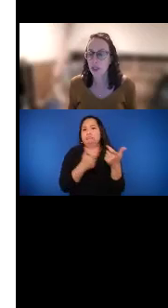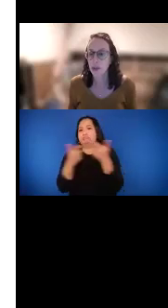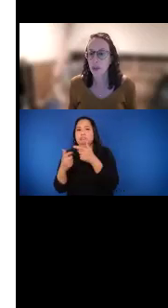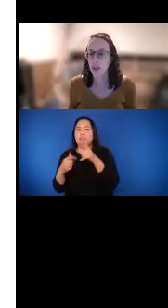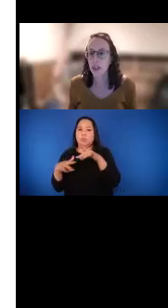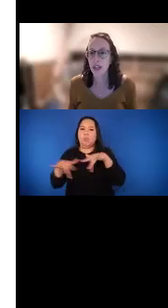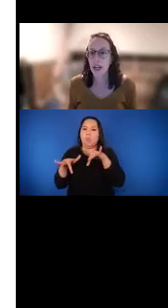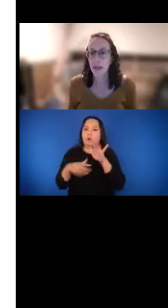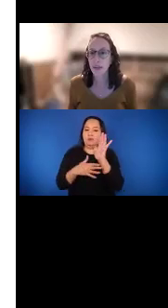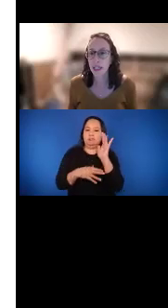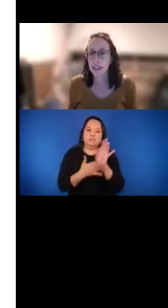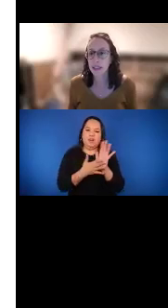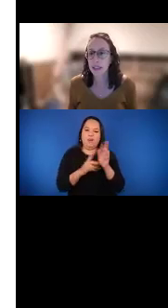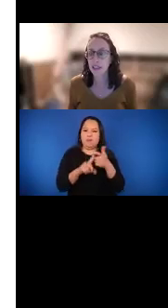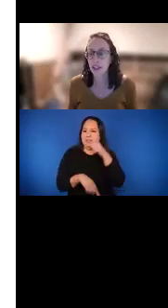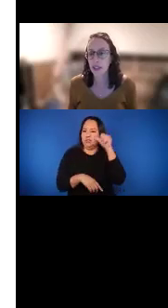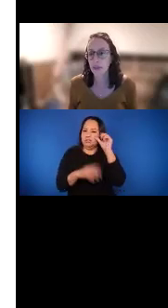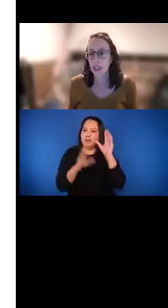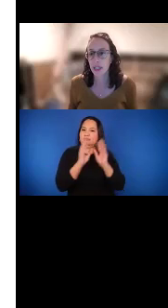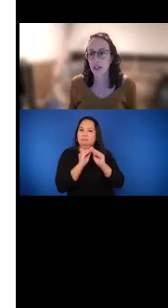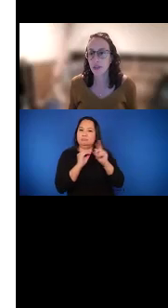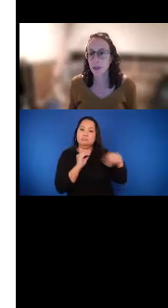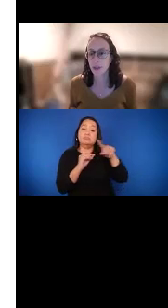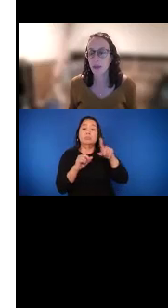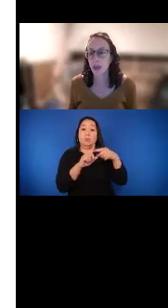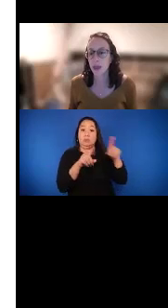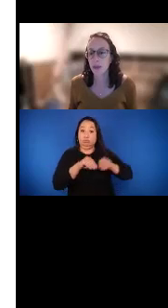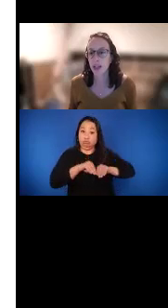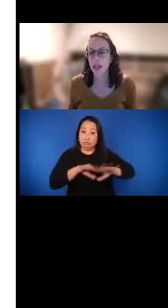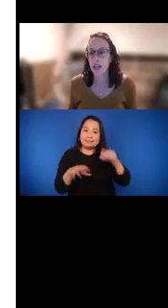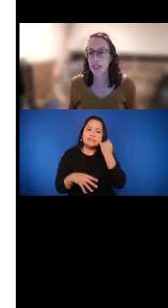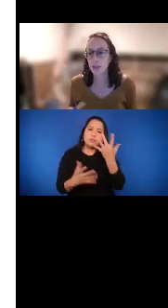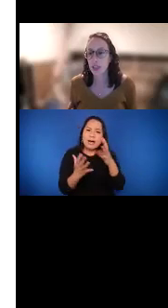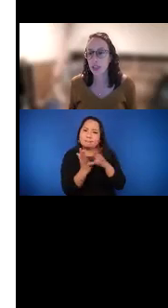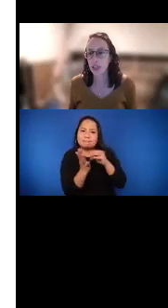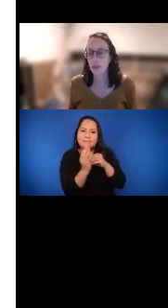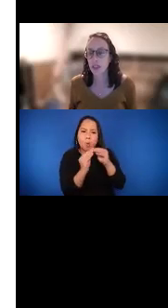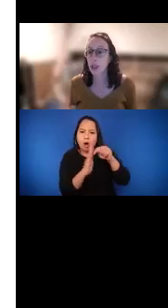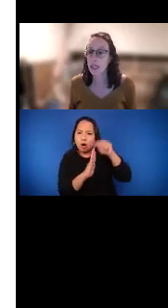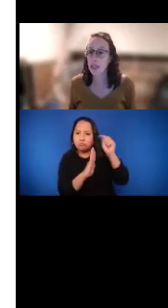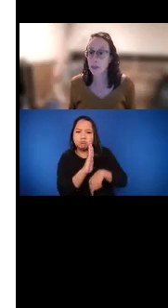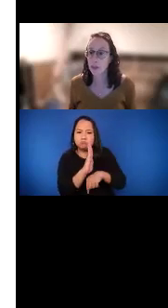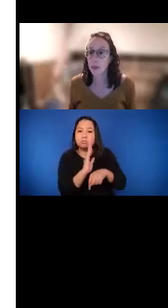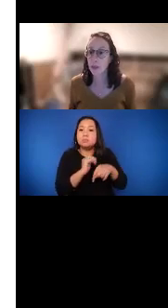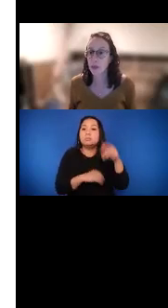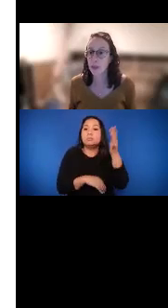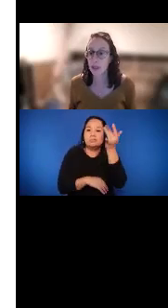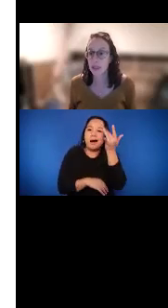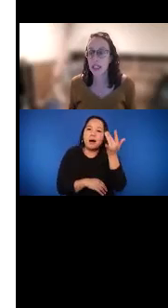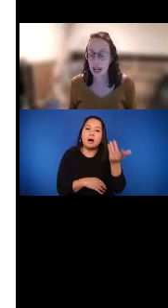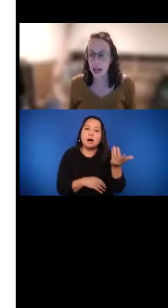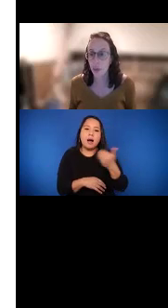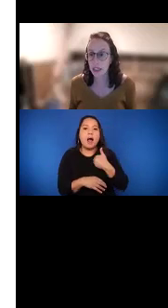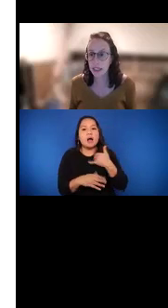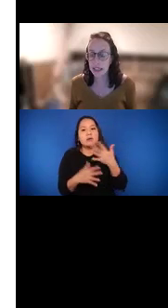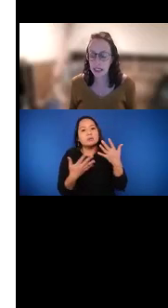want to learn more, because these are going to be a huge problem, especially with so many people